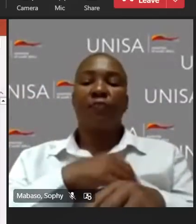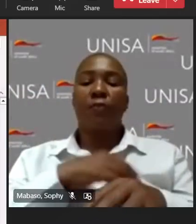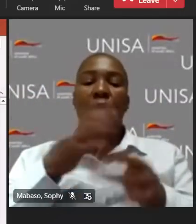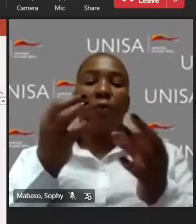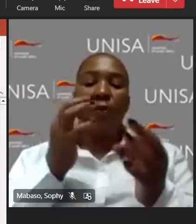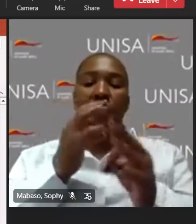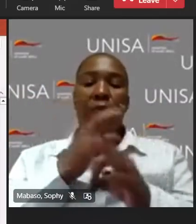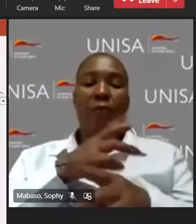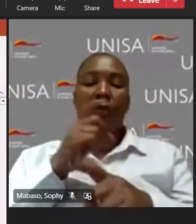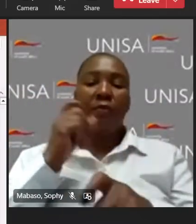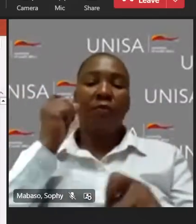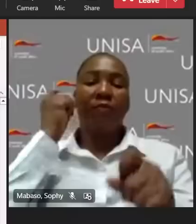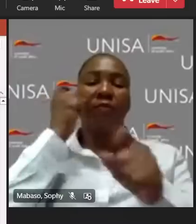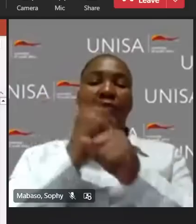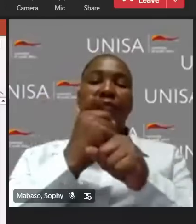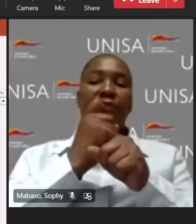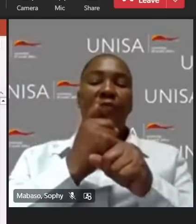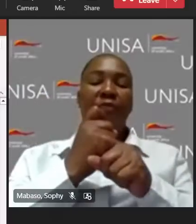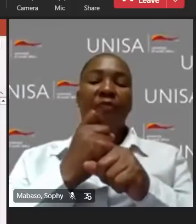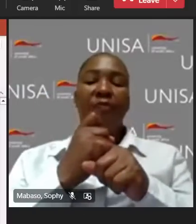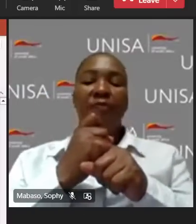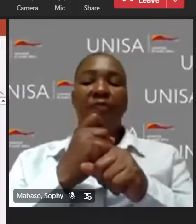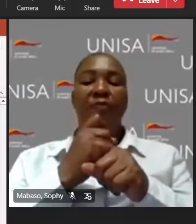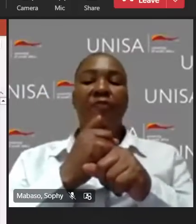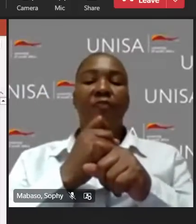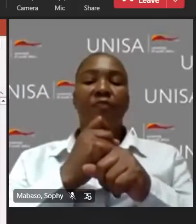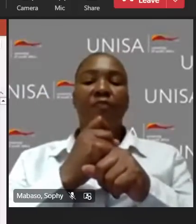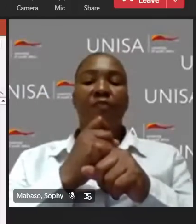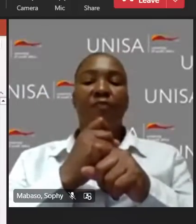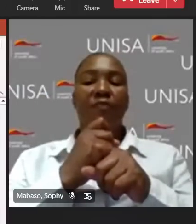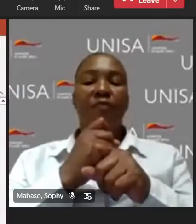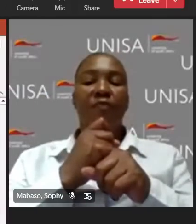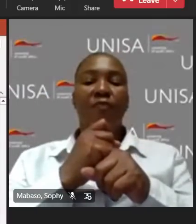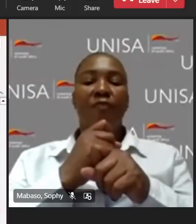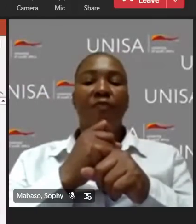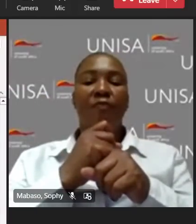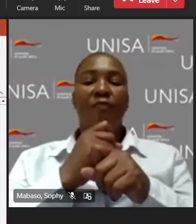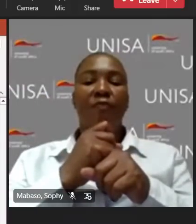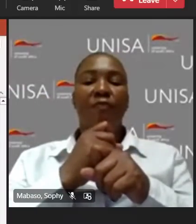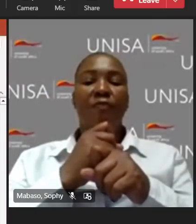rejected unless you settle the previous